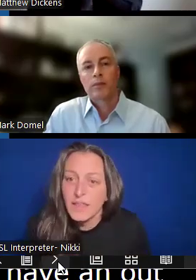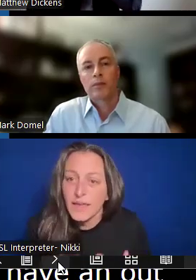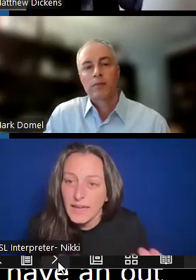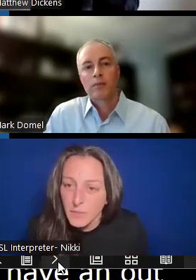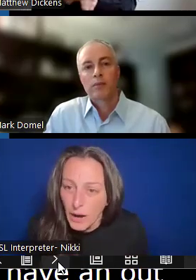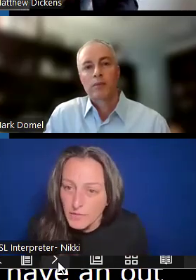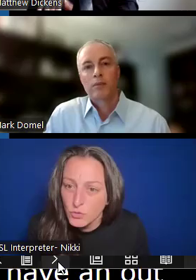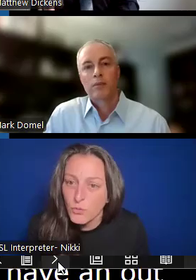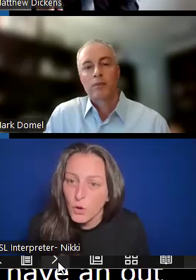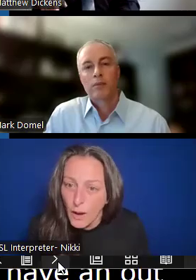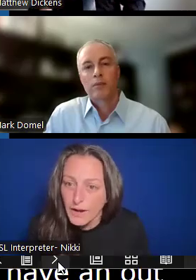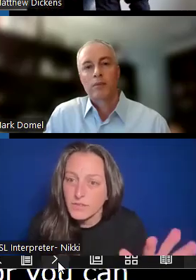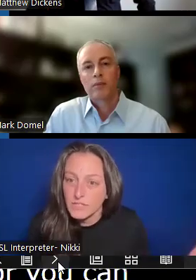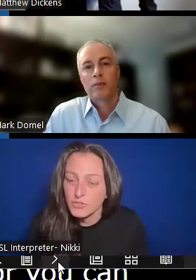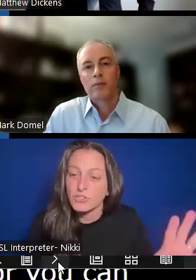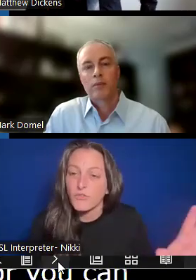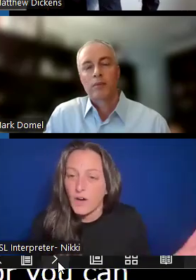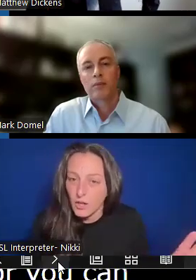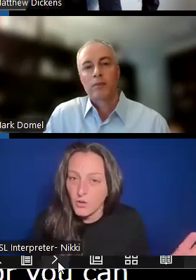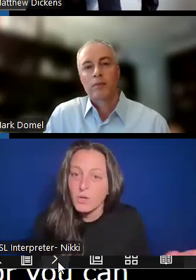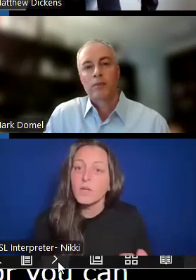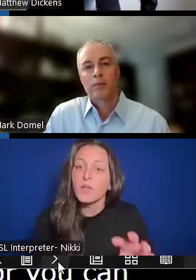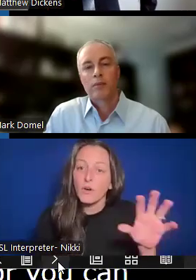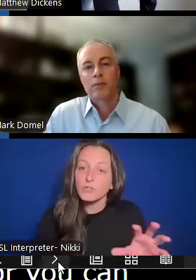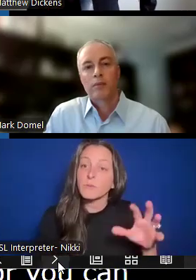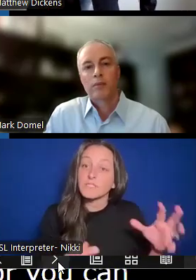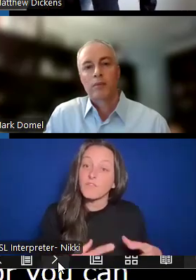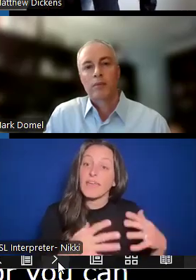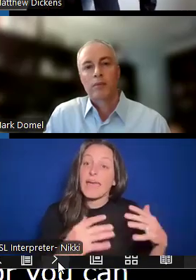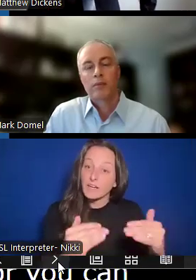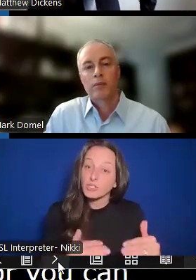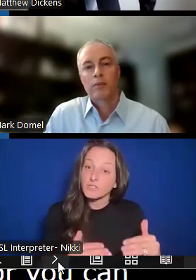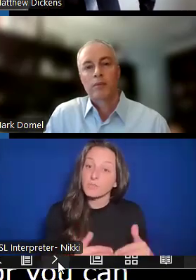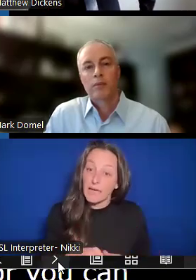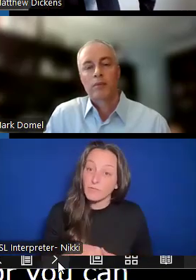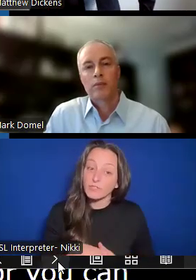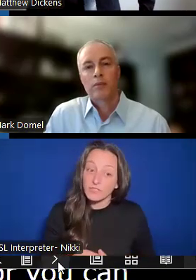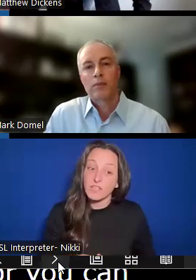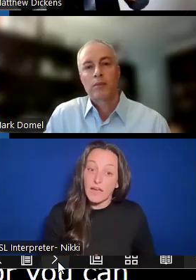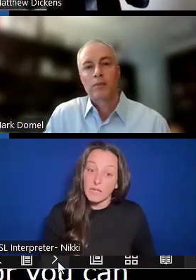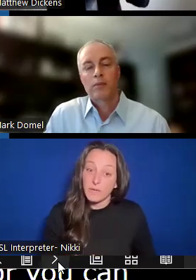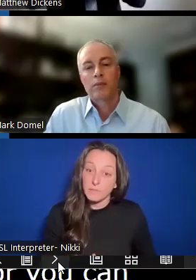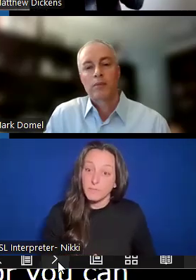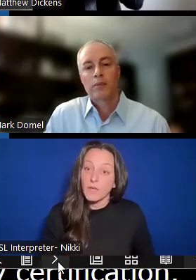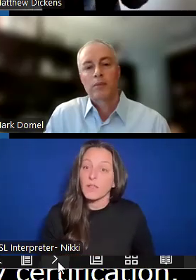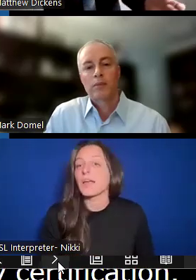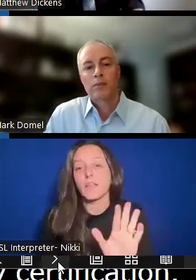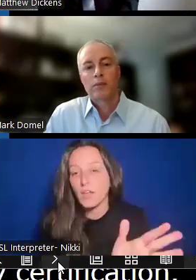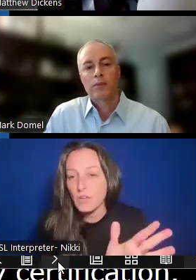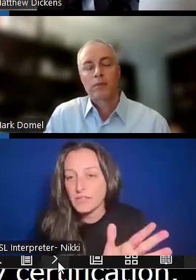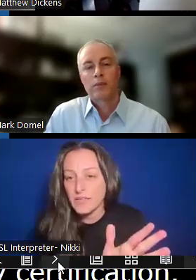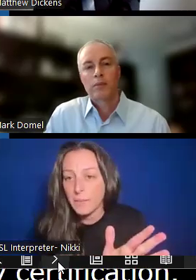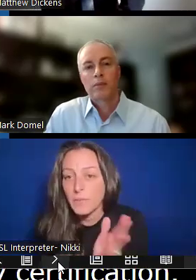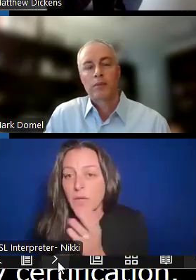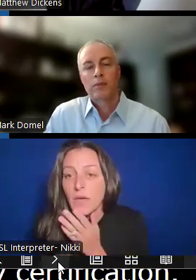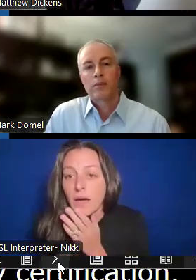things. Like, can the private school require the teachers to follow those specific actions and behaviors listed in the IEP? Like, I'll give you